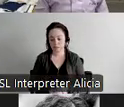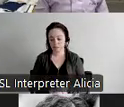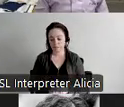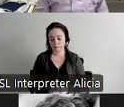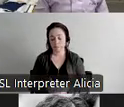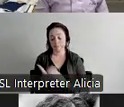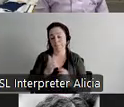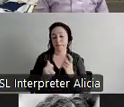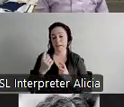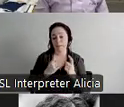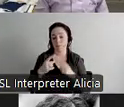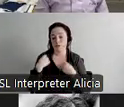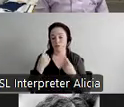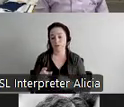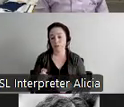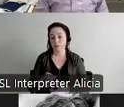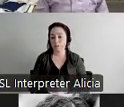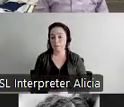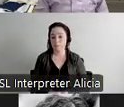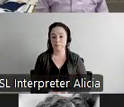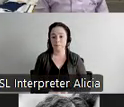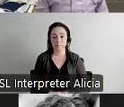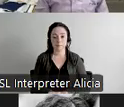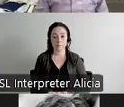Any questions about any of that before I move on?